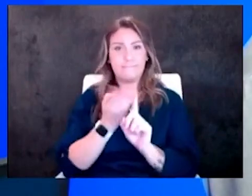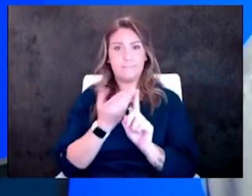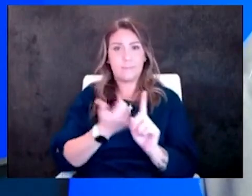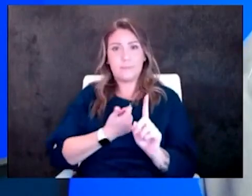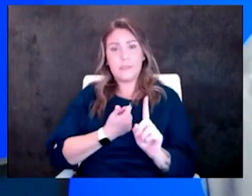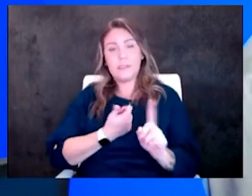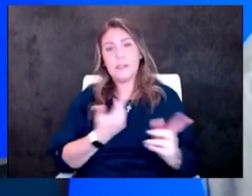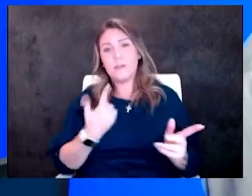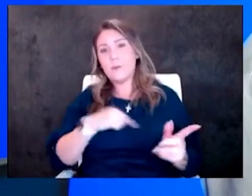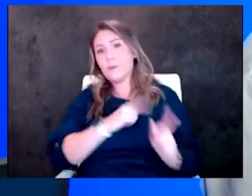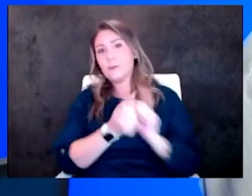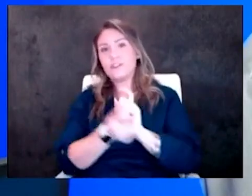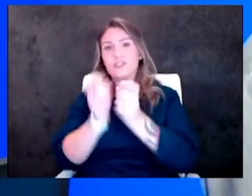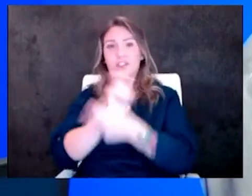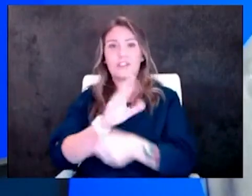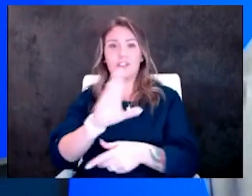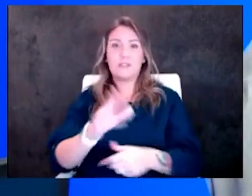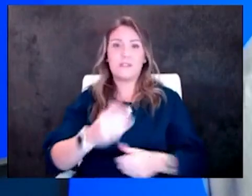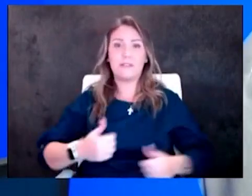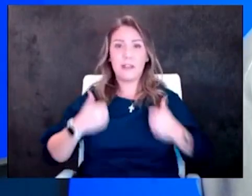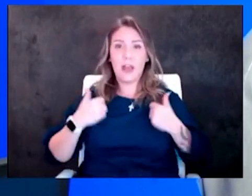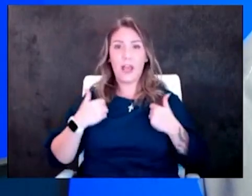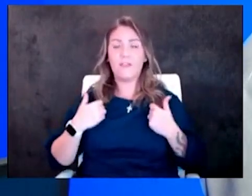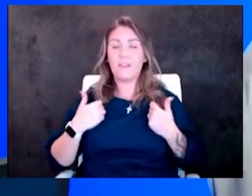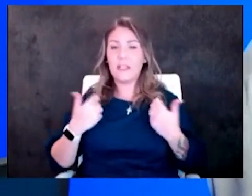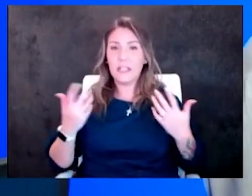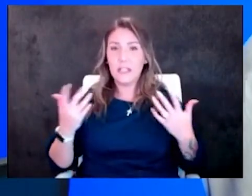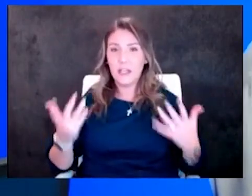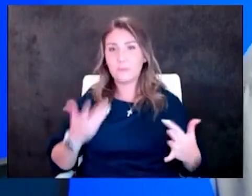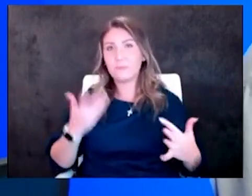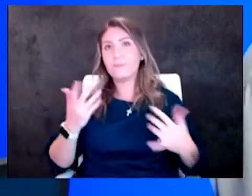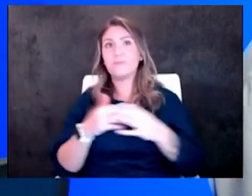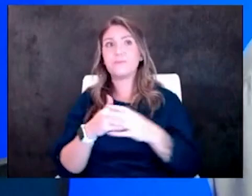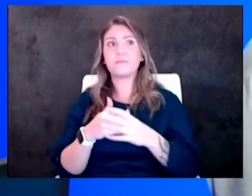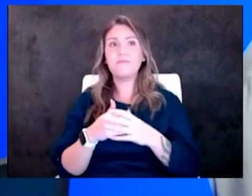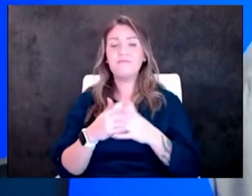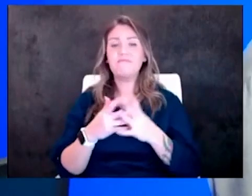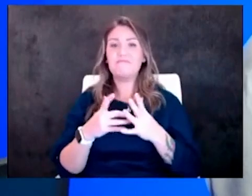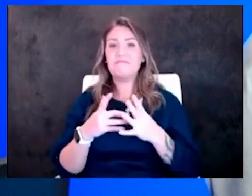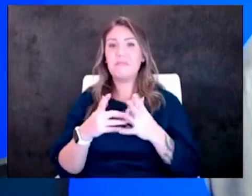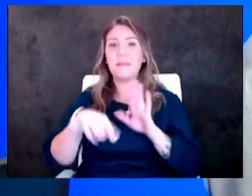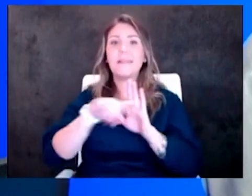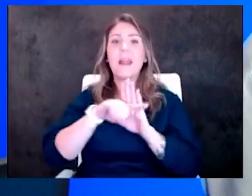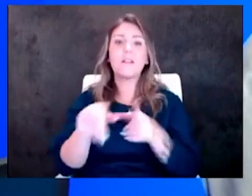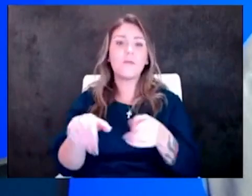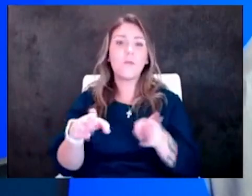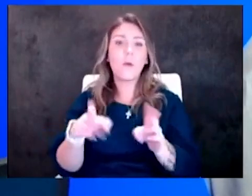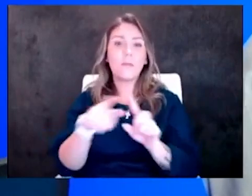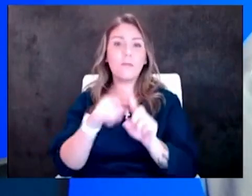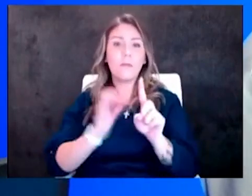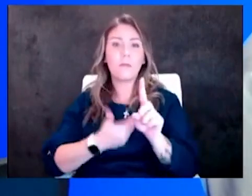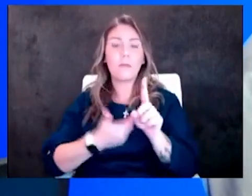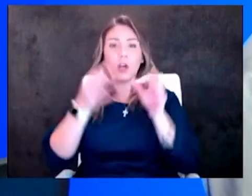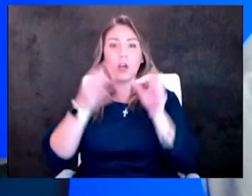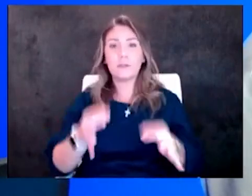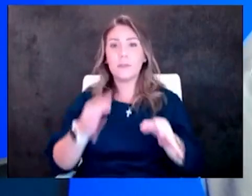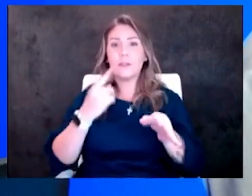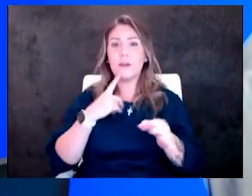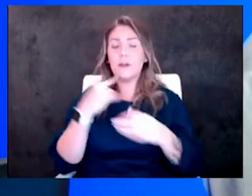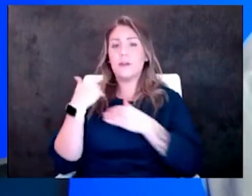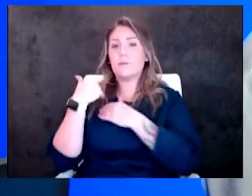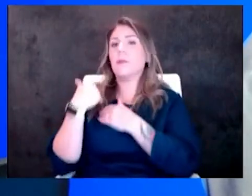changed his life in a dramatically negative way by our decision. And it weighed so heavy on my mind